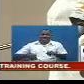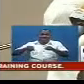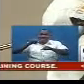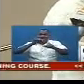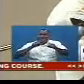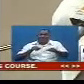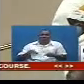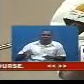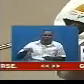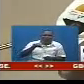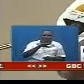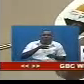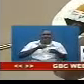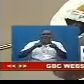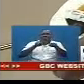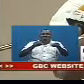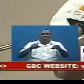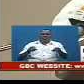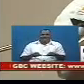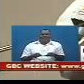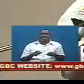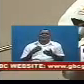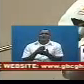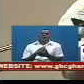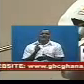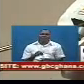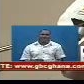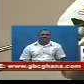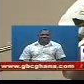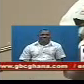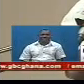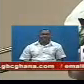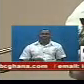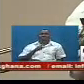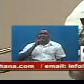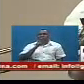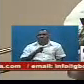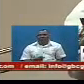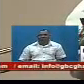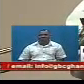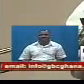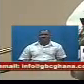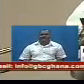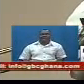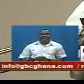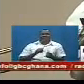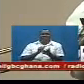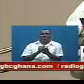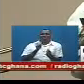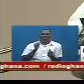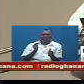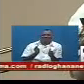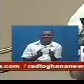science cuts across all sectors of the economy. In fact, it is the number